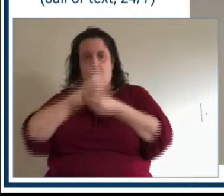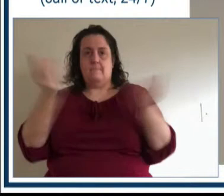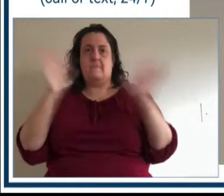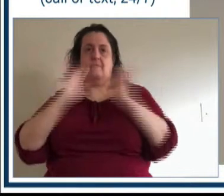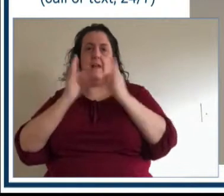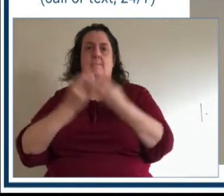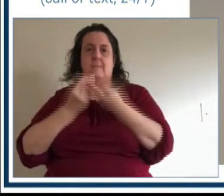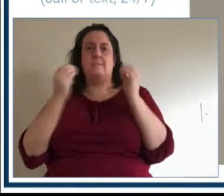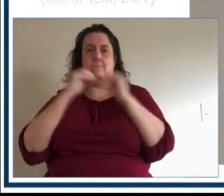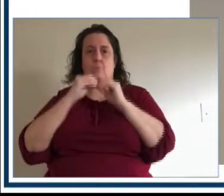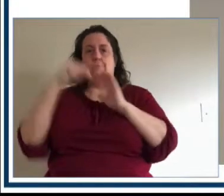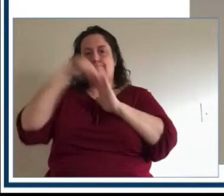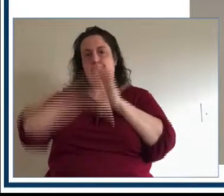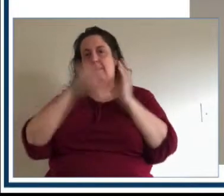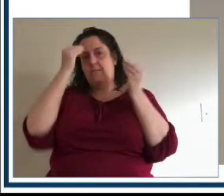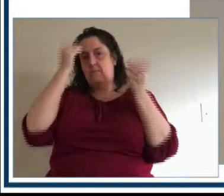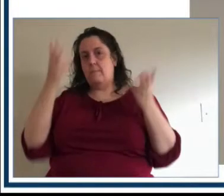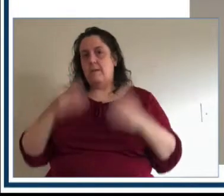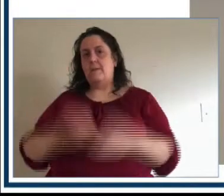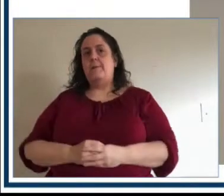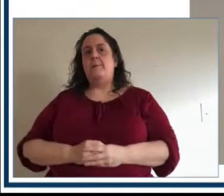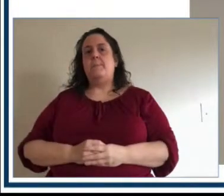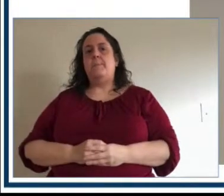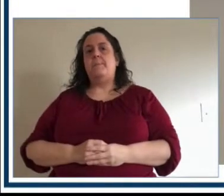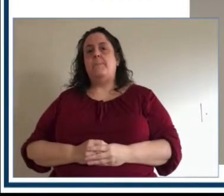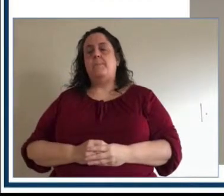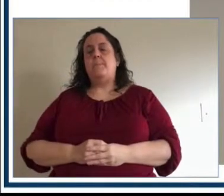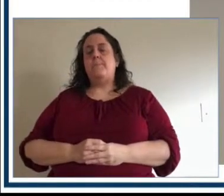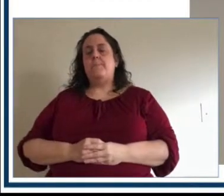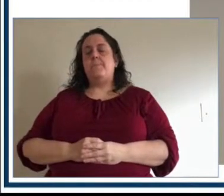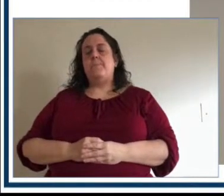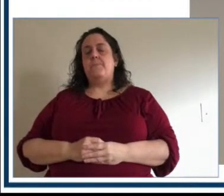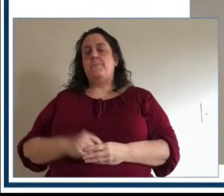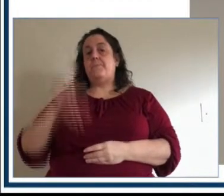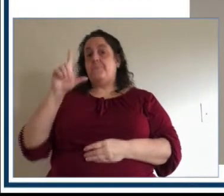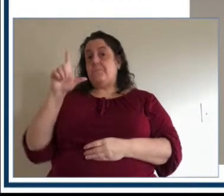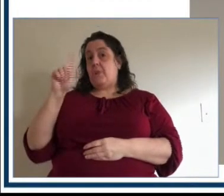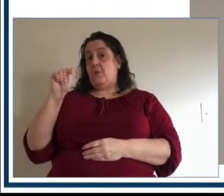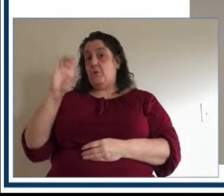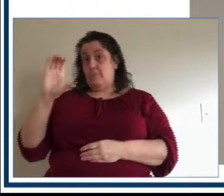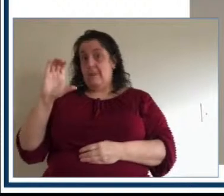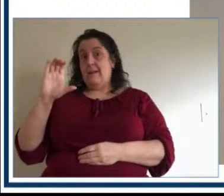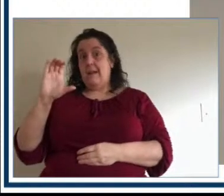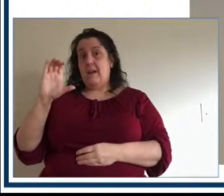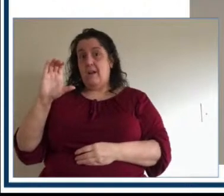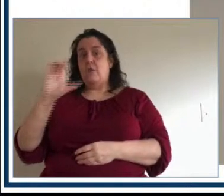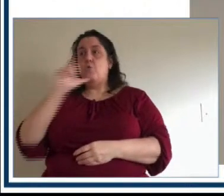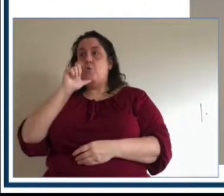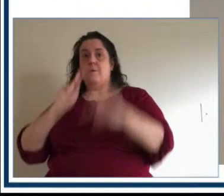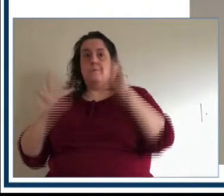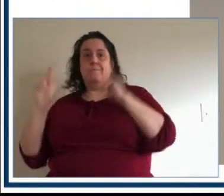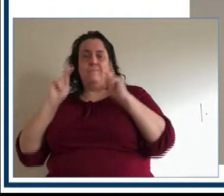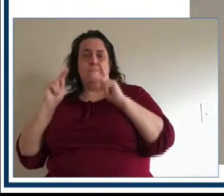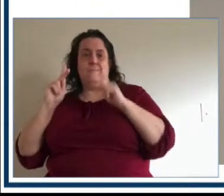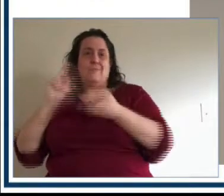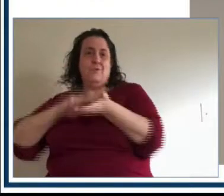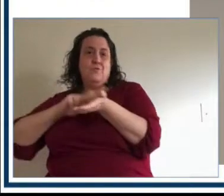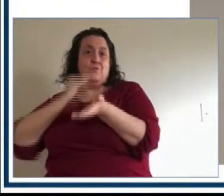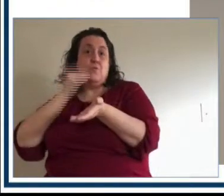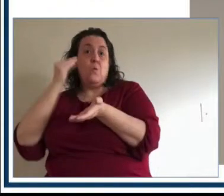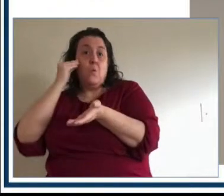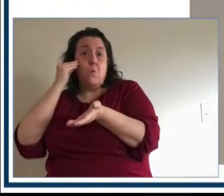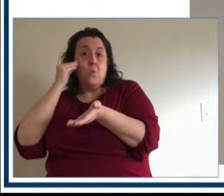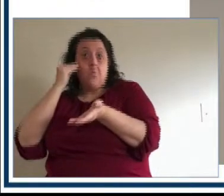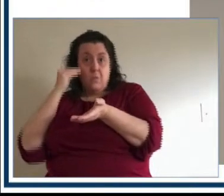We know that in shifting to long-term care facilities, we know that visits with residents in such facilities are extremely